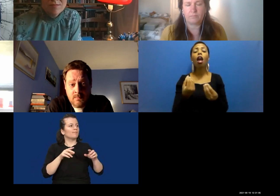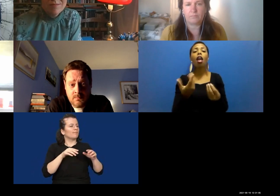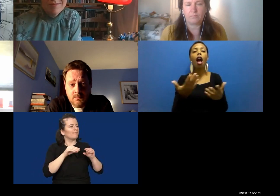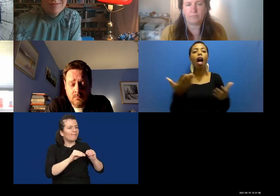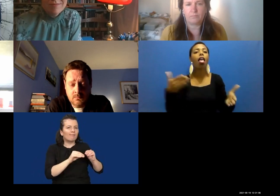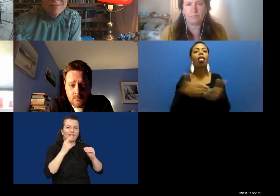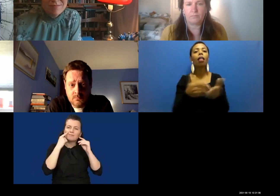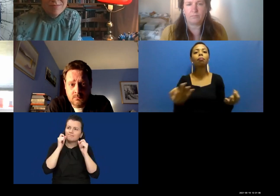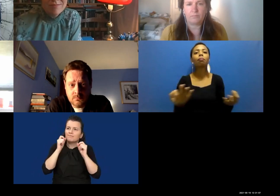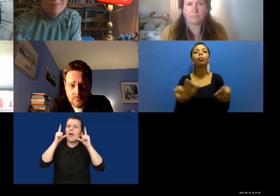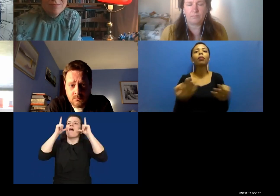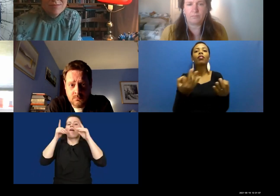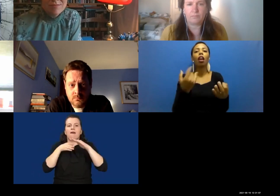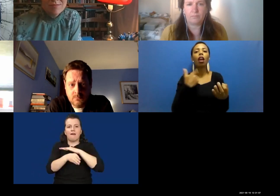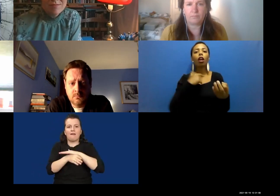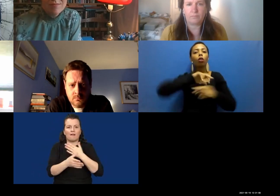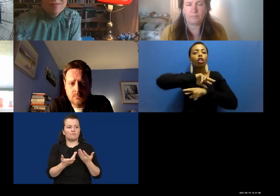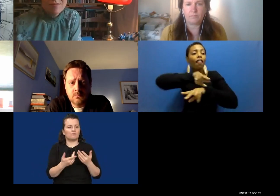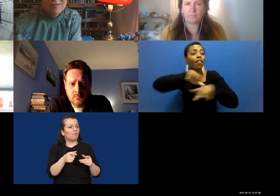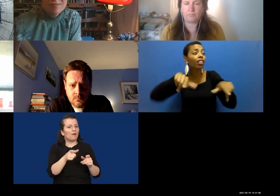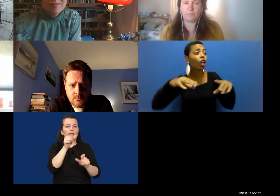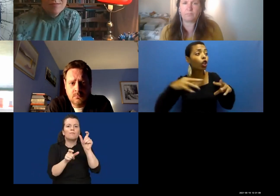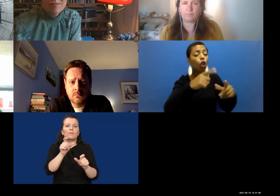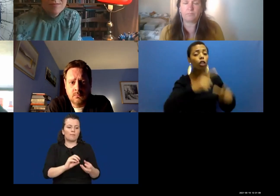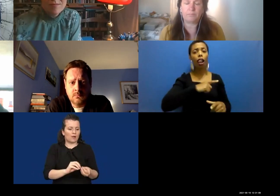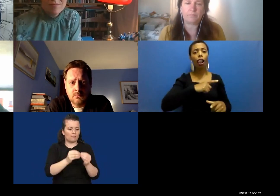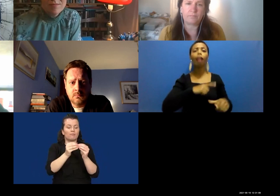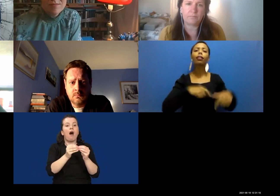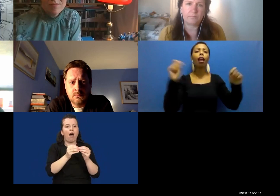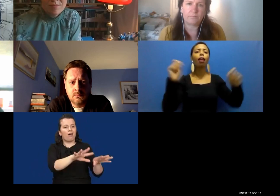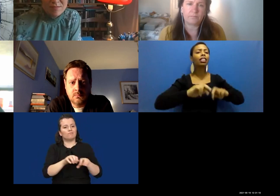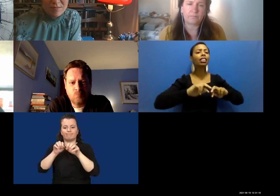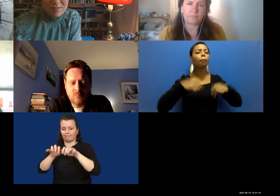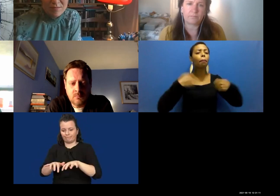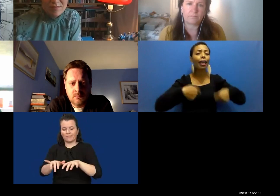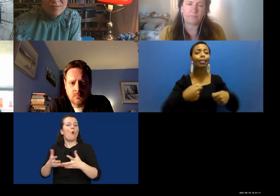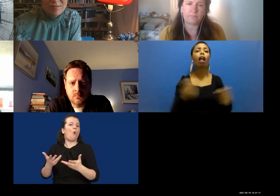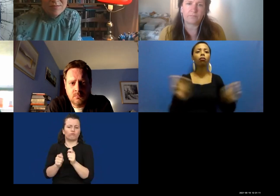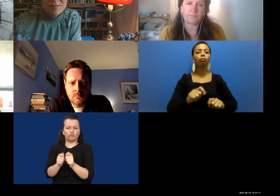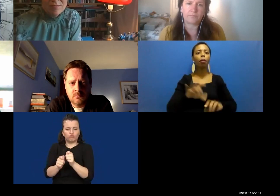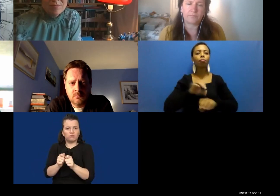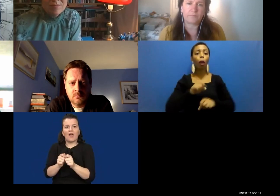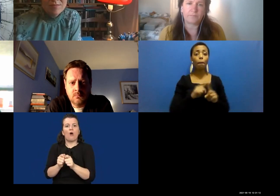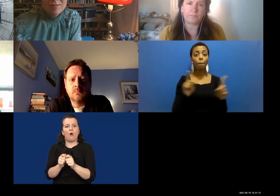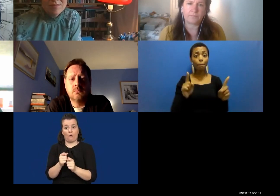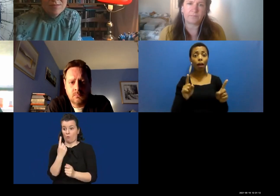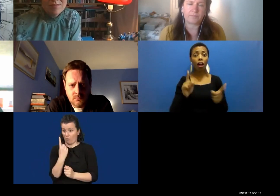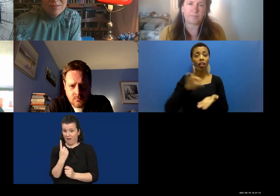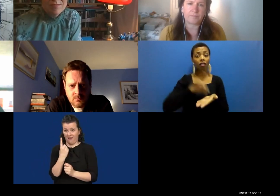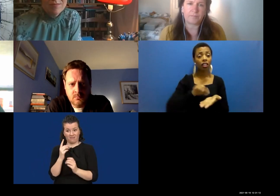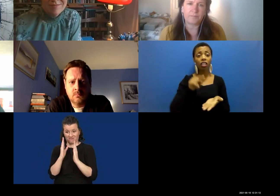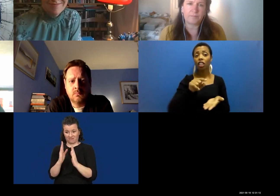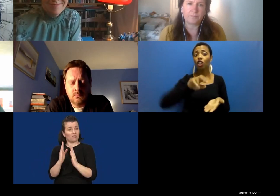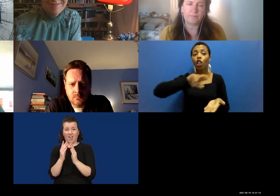of the diverse needs of users, that just becomes standard. It's not a niche issue. It's a